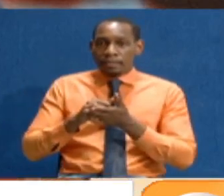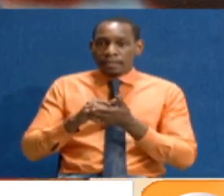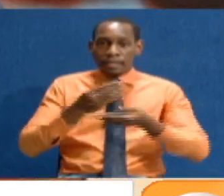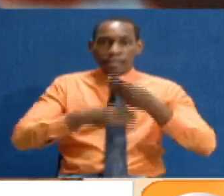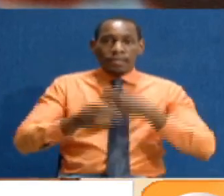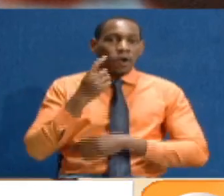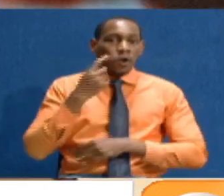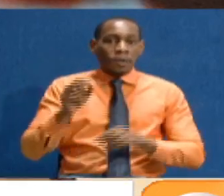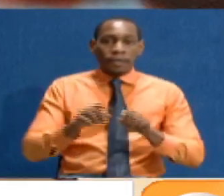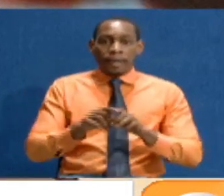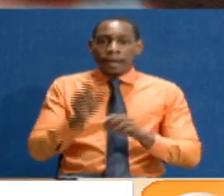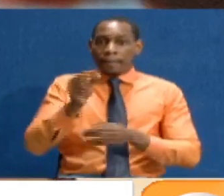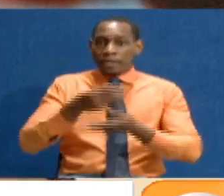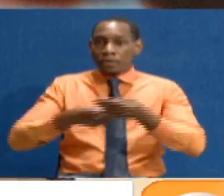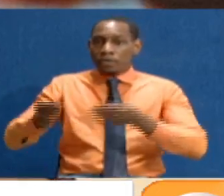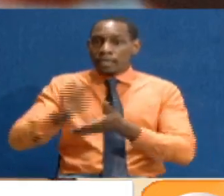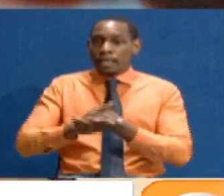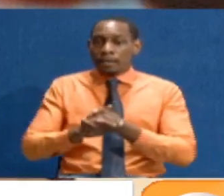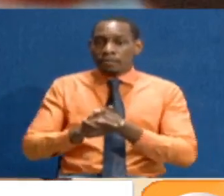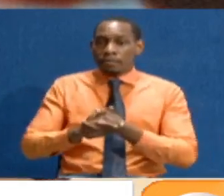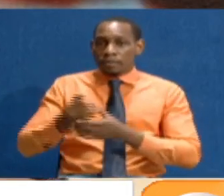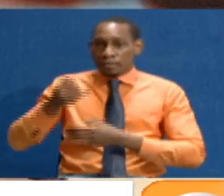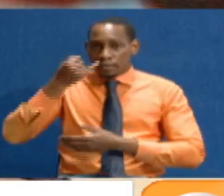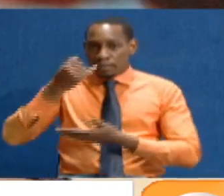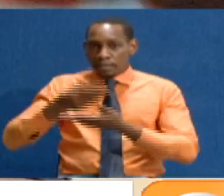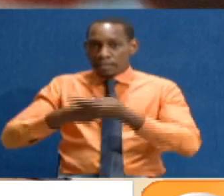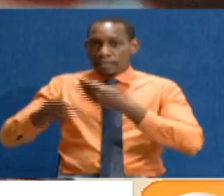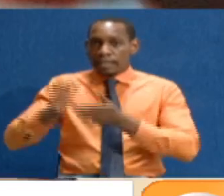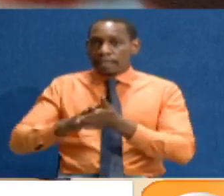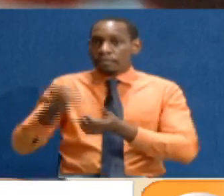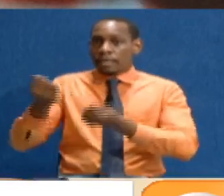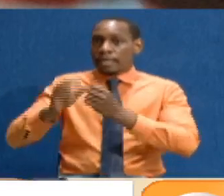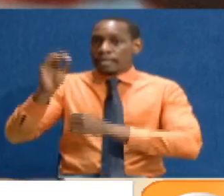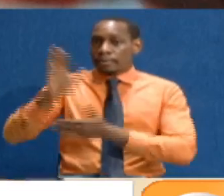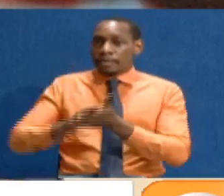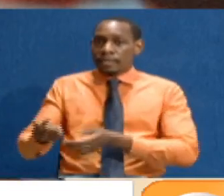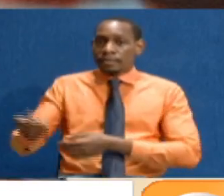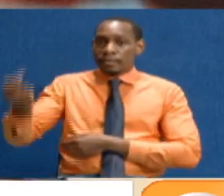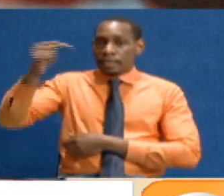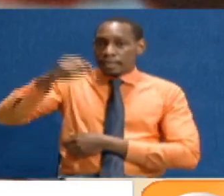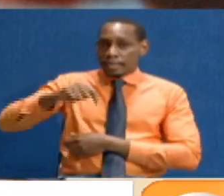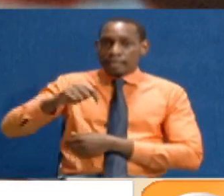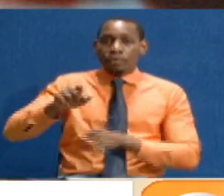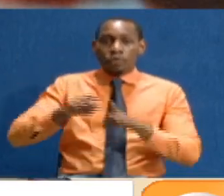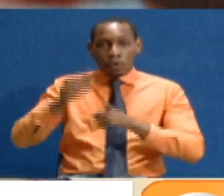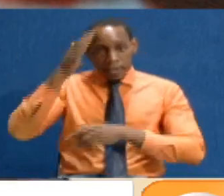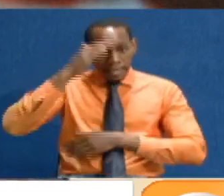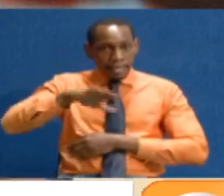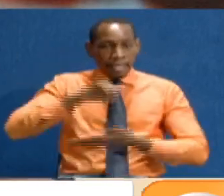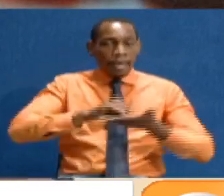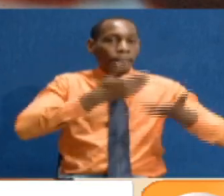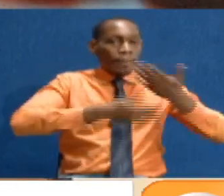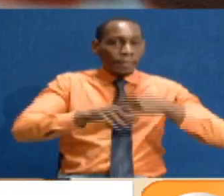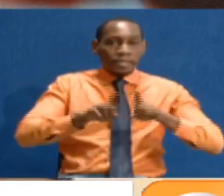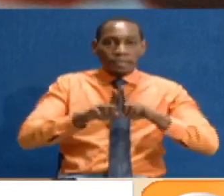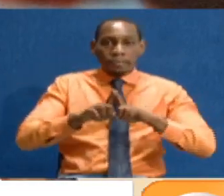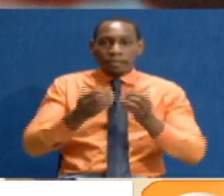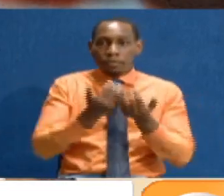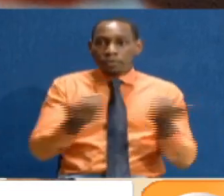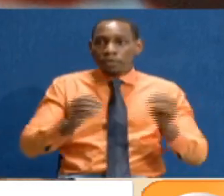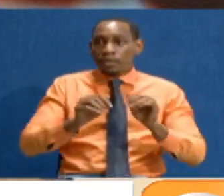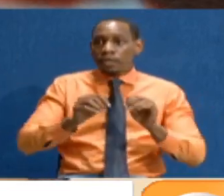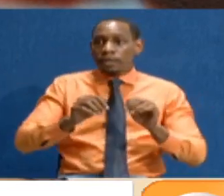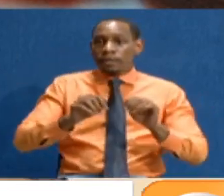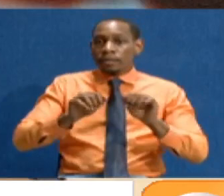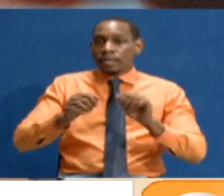weed. Your drug dealer today drives a VX. He parks where kids are, he comes to the clubs where they go to, and your kids are being led